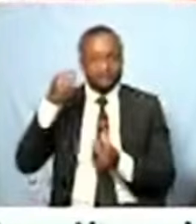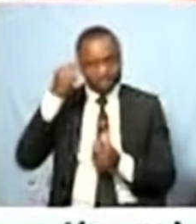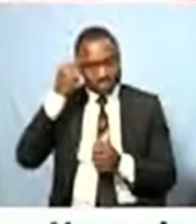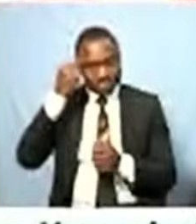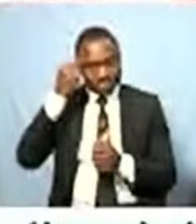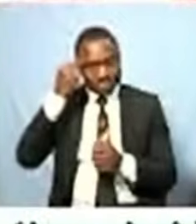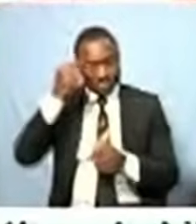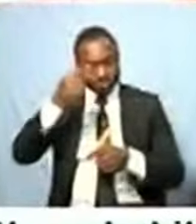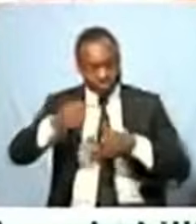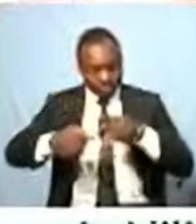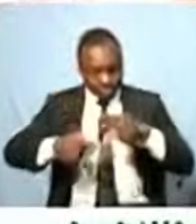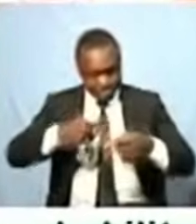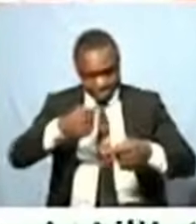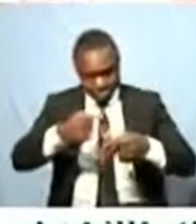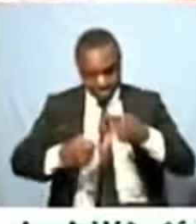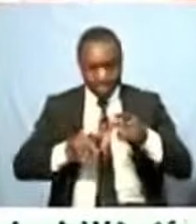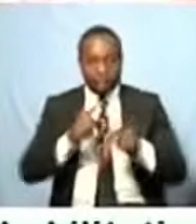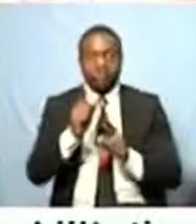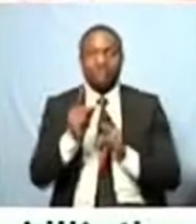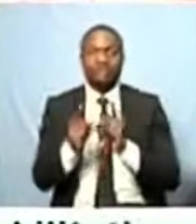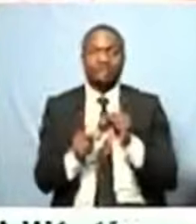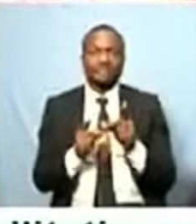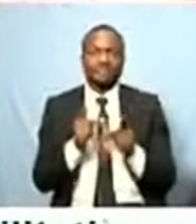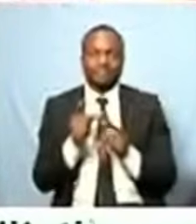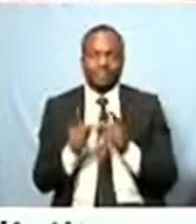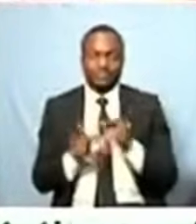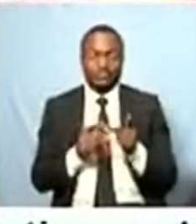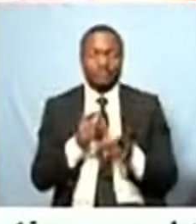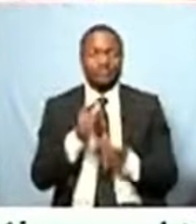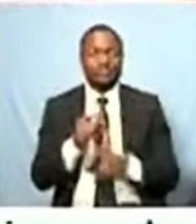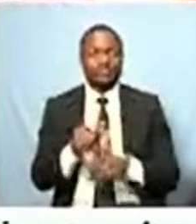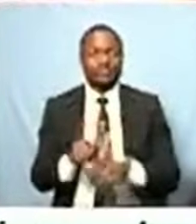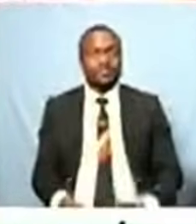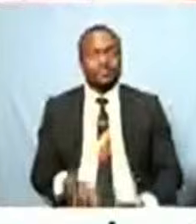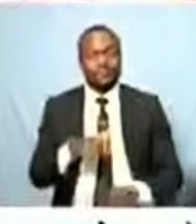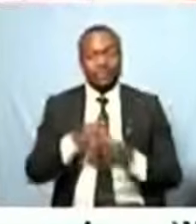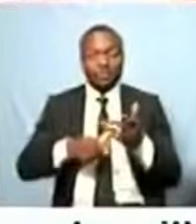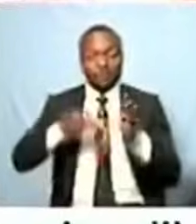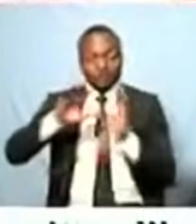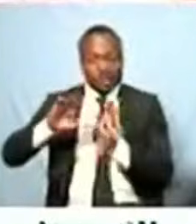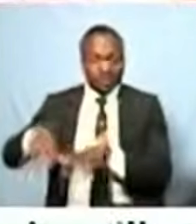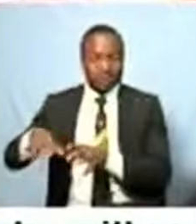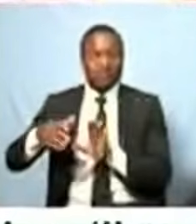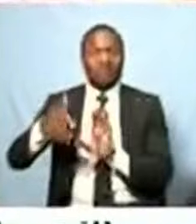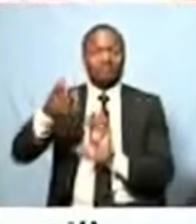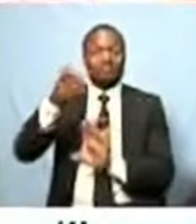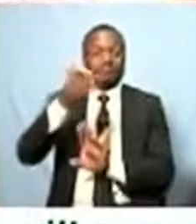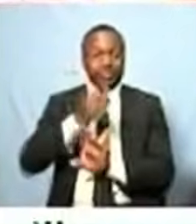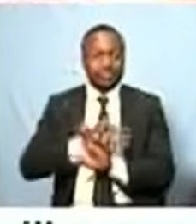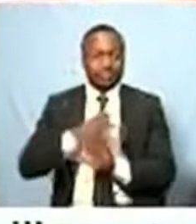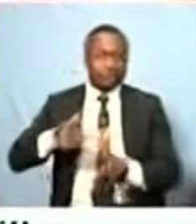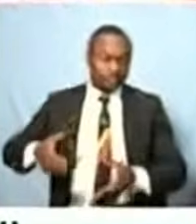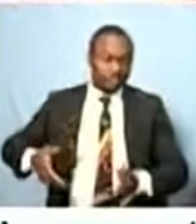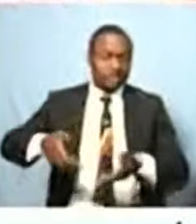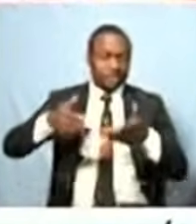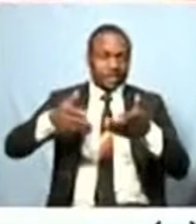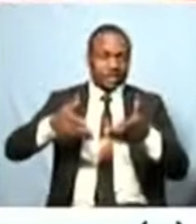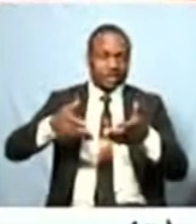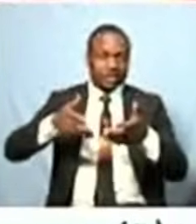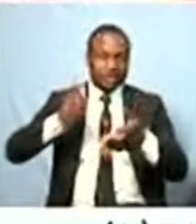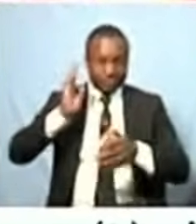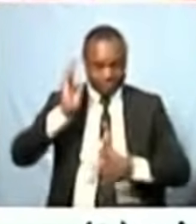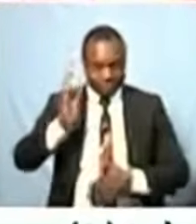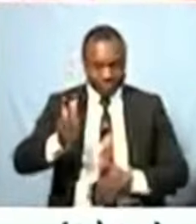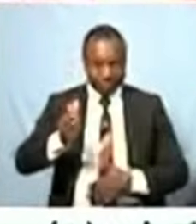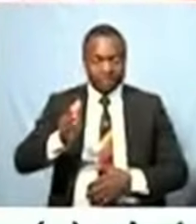a continuous process, and what gets left behind is carried forward by